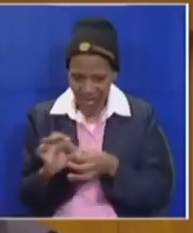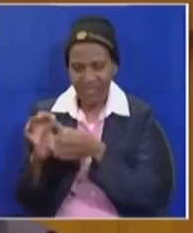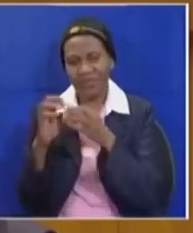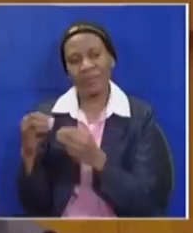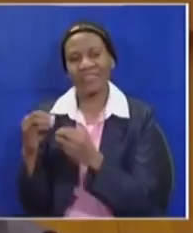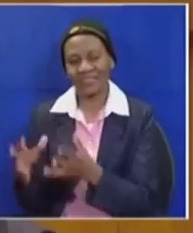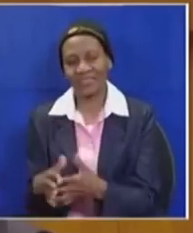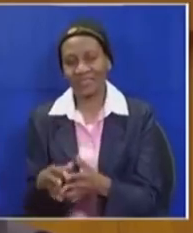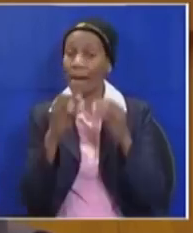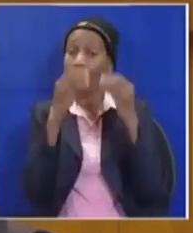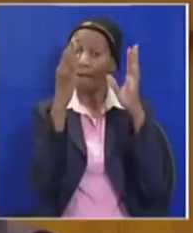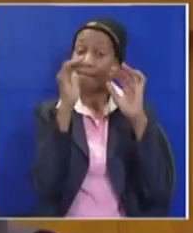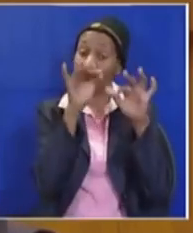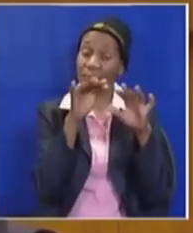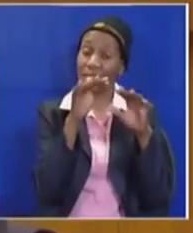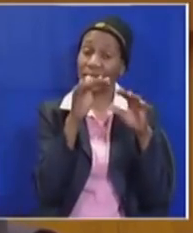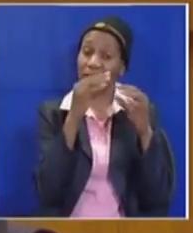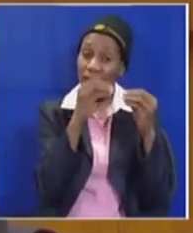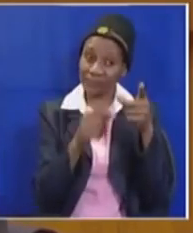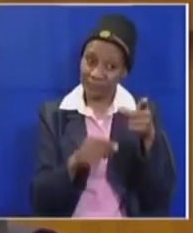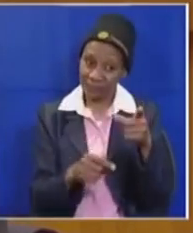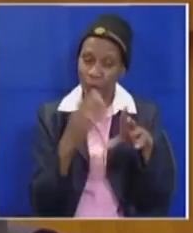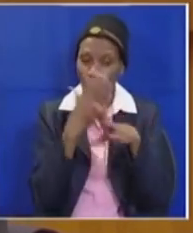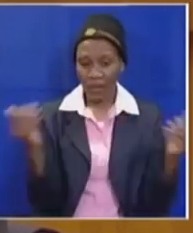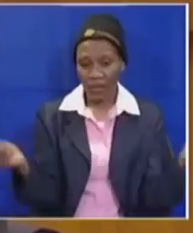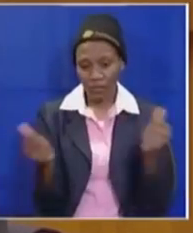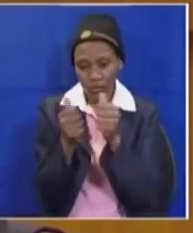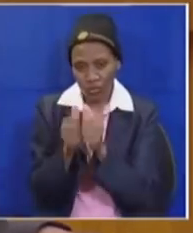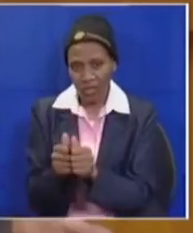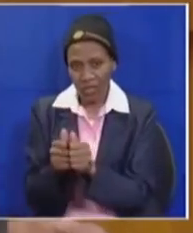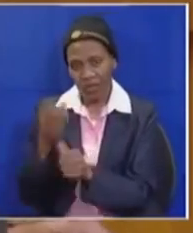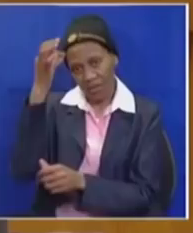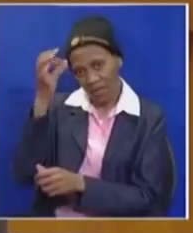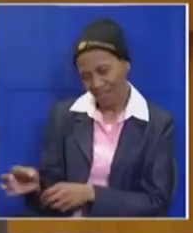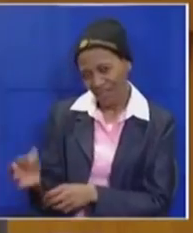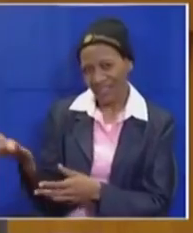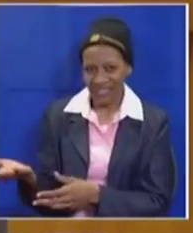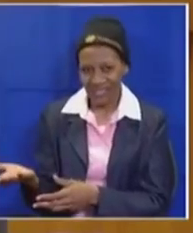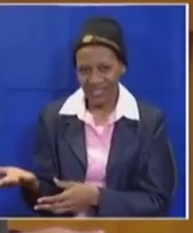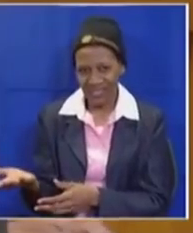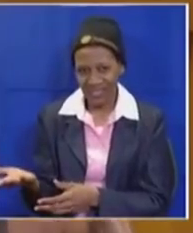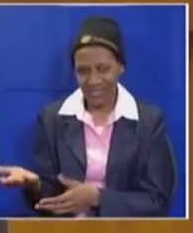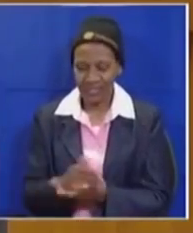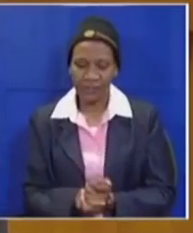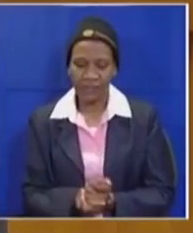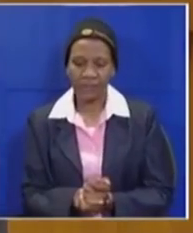The public sector, it's in the hands of the state.